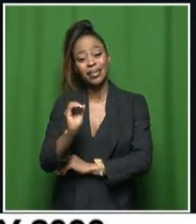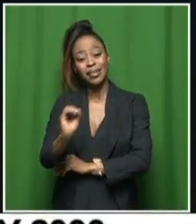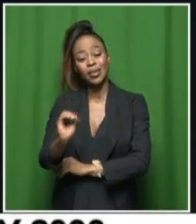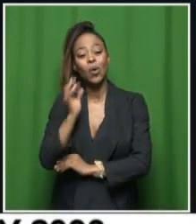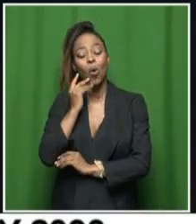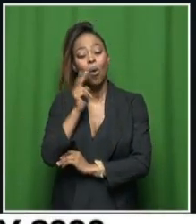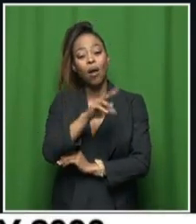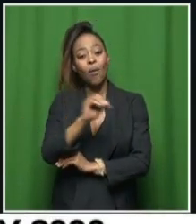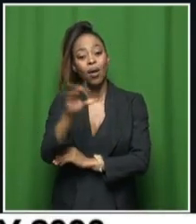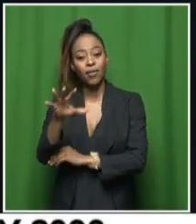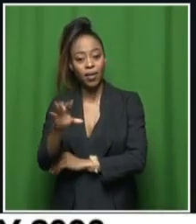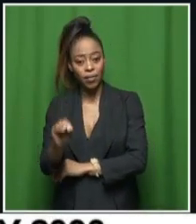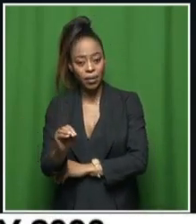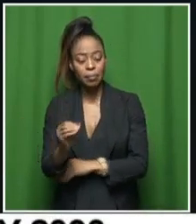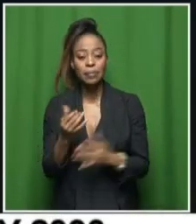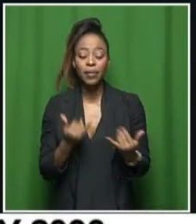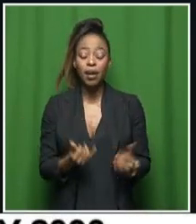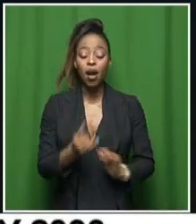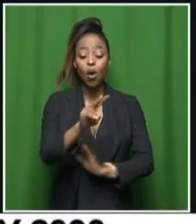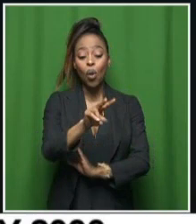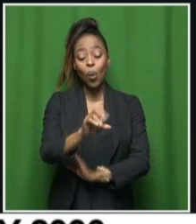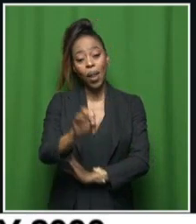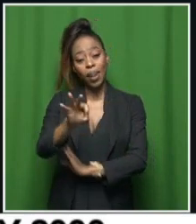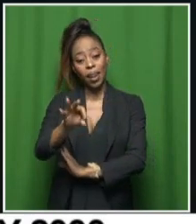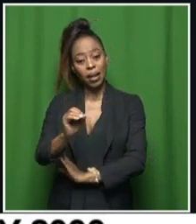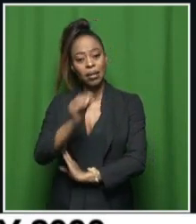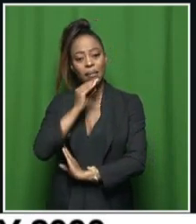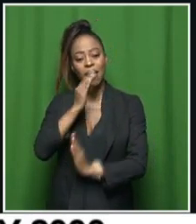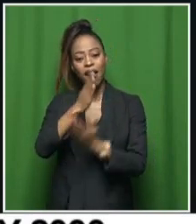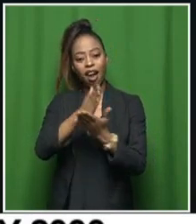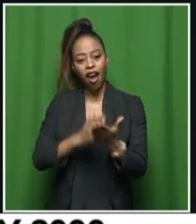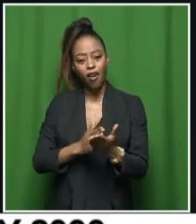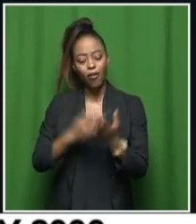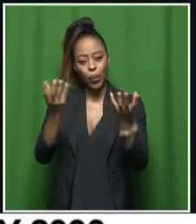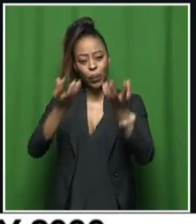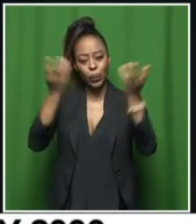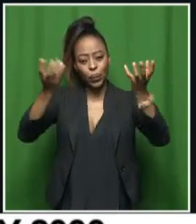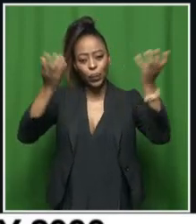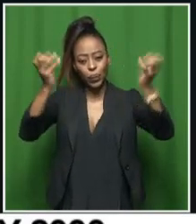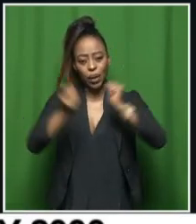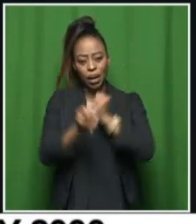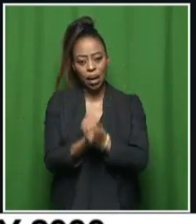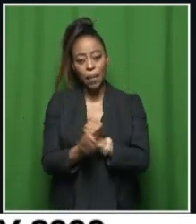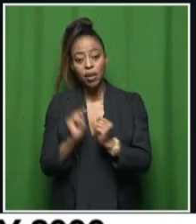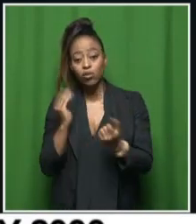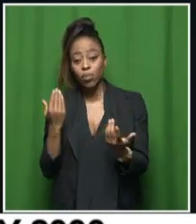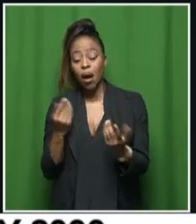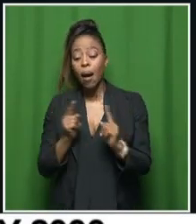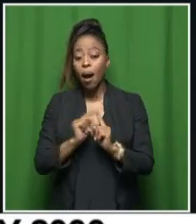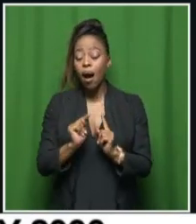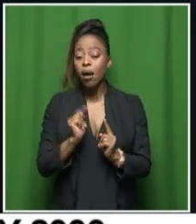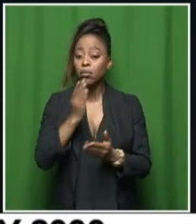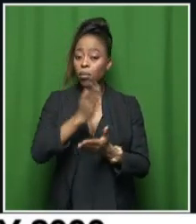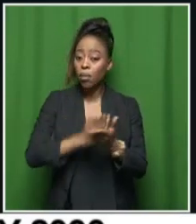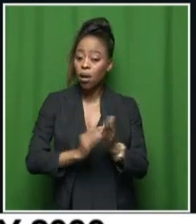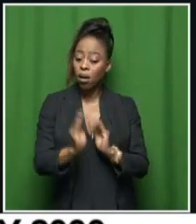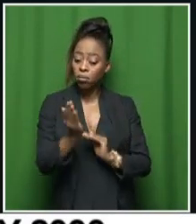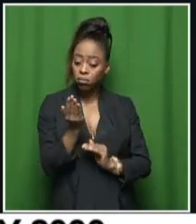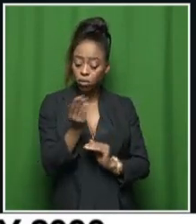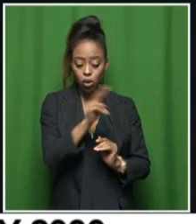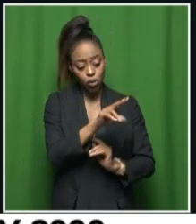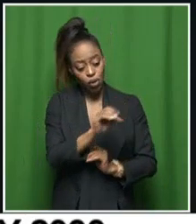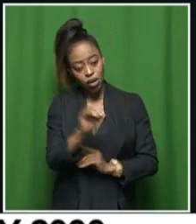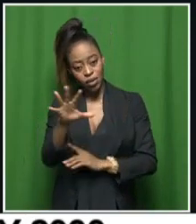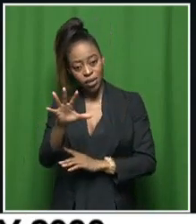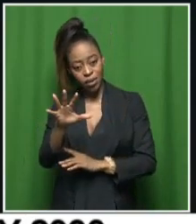2050. So by 2030, we want to have halved our emissions, and in the short term, working towards